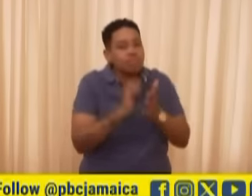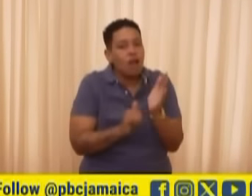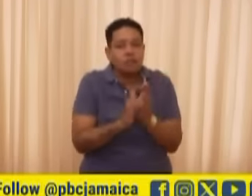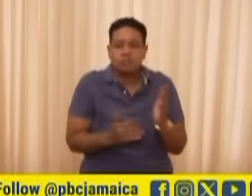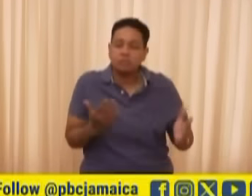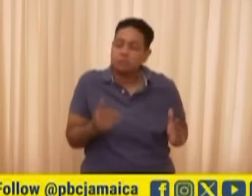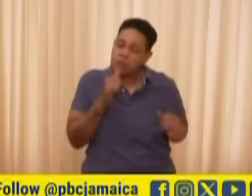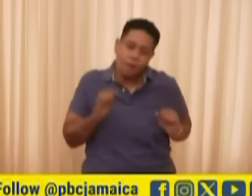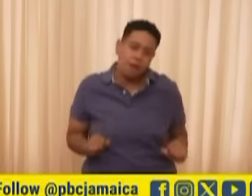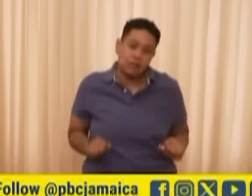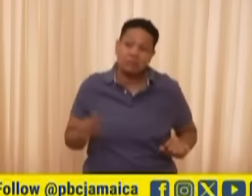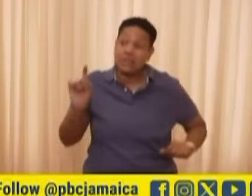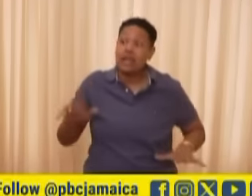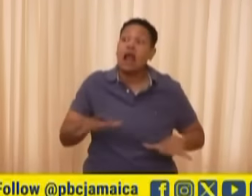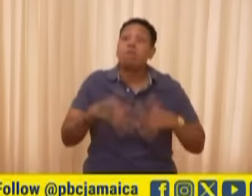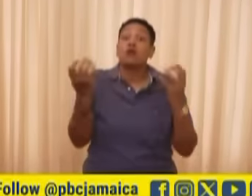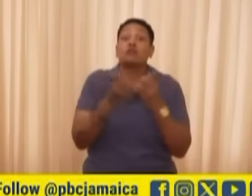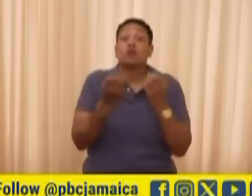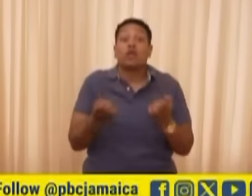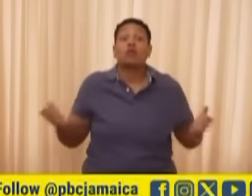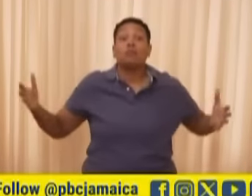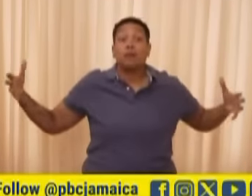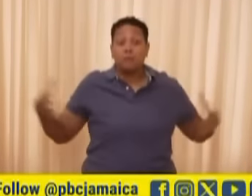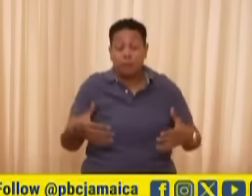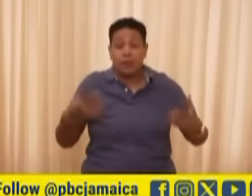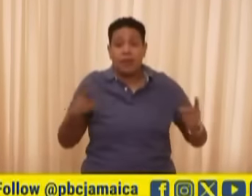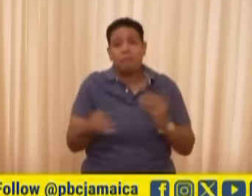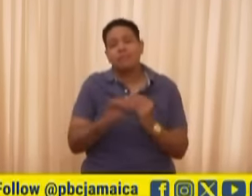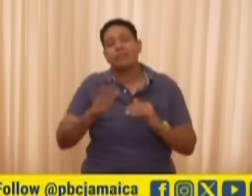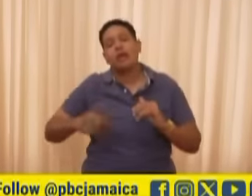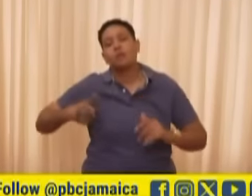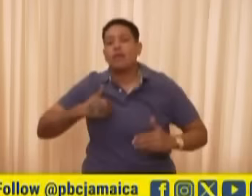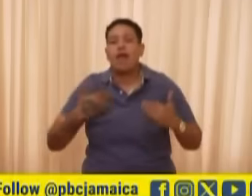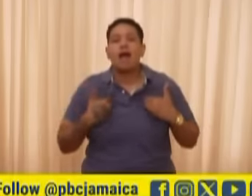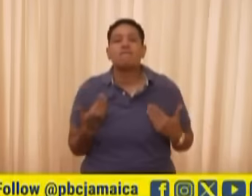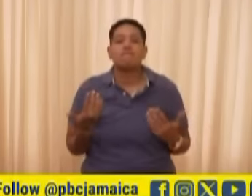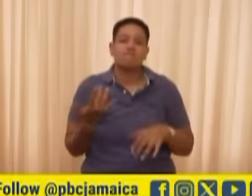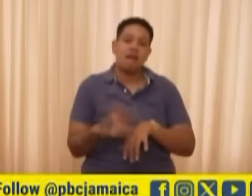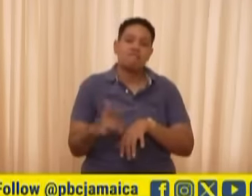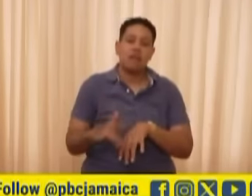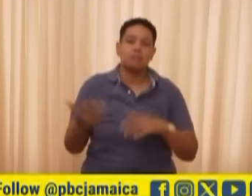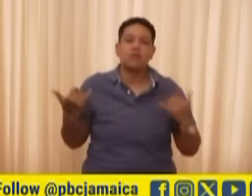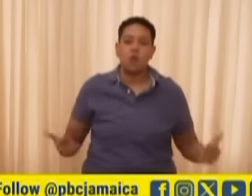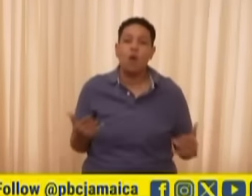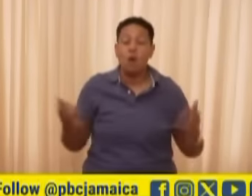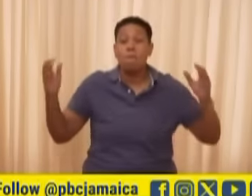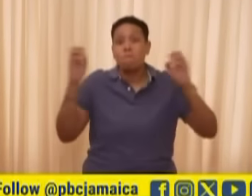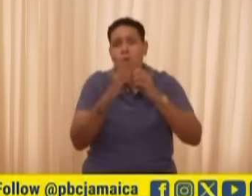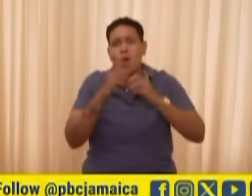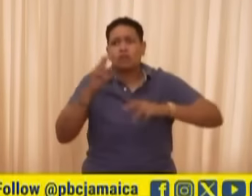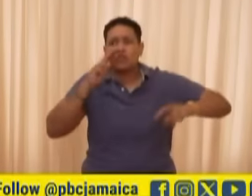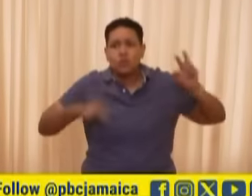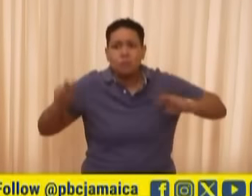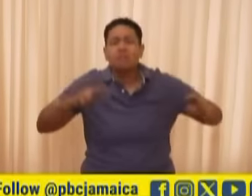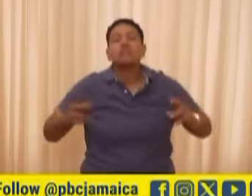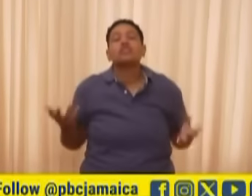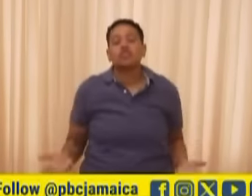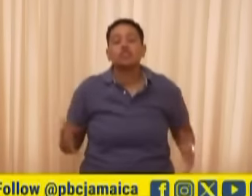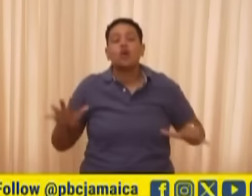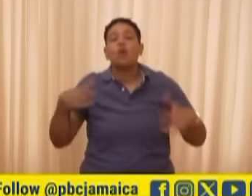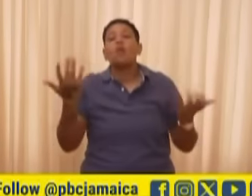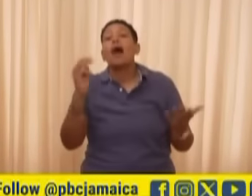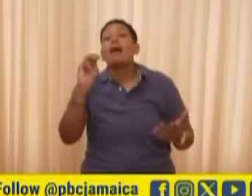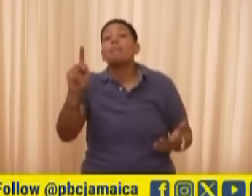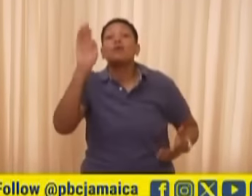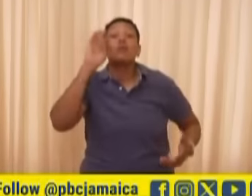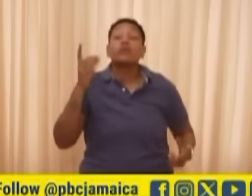need much more equipment mobilized than we have capabilities to do, much more supervision. And so what the MPs